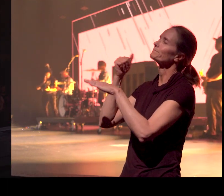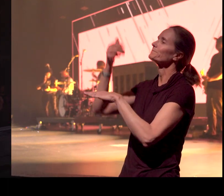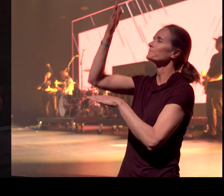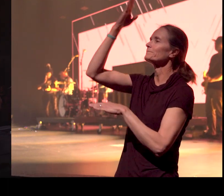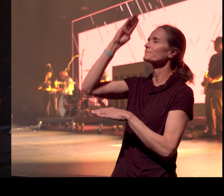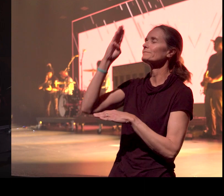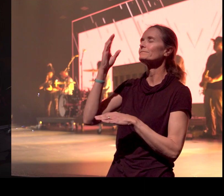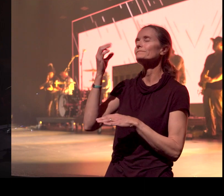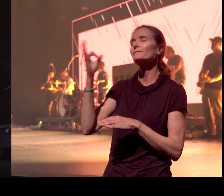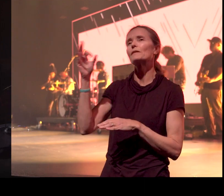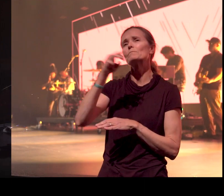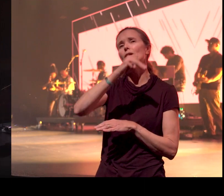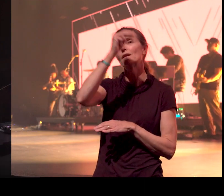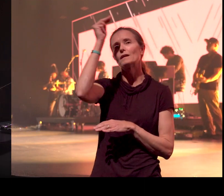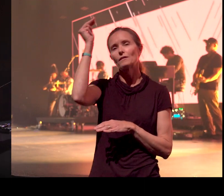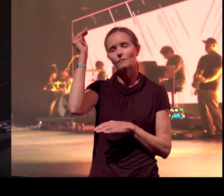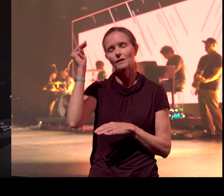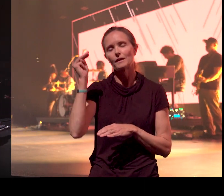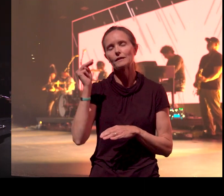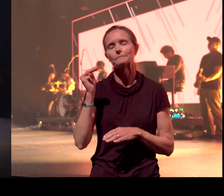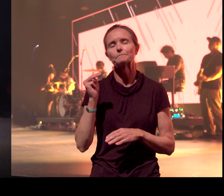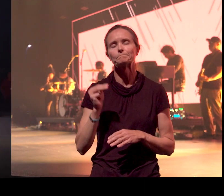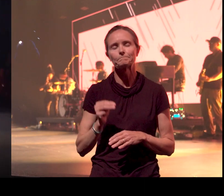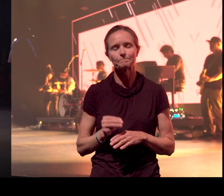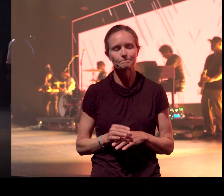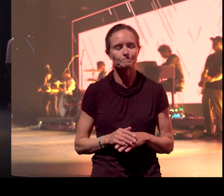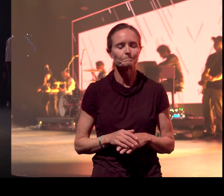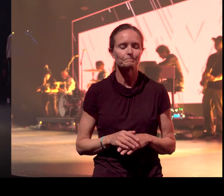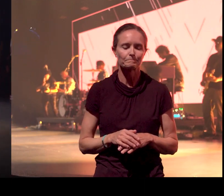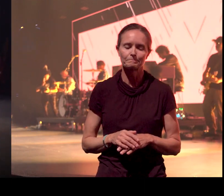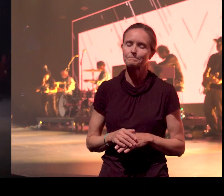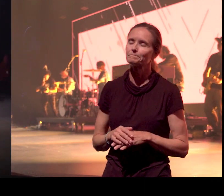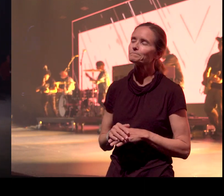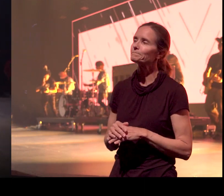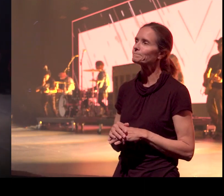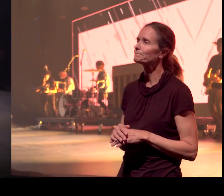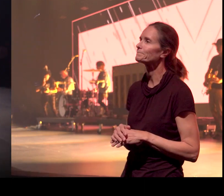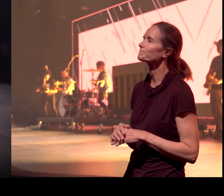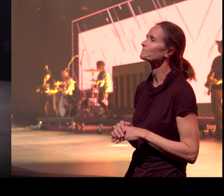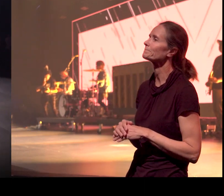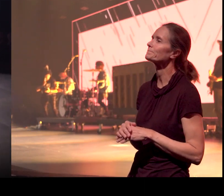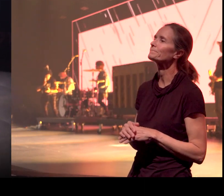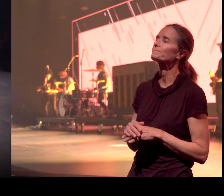Hey. I'm calling on to God and Mary.